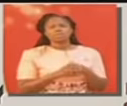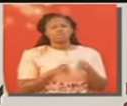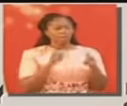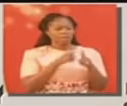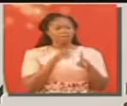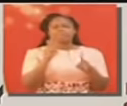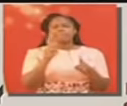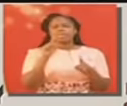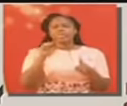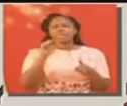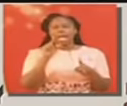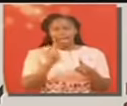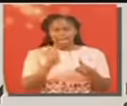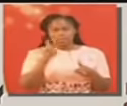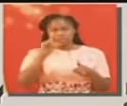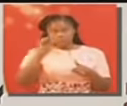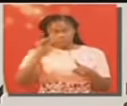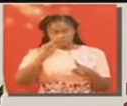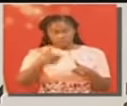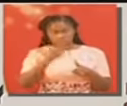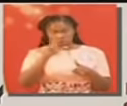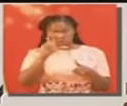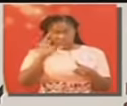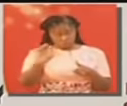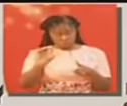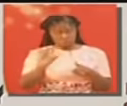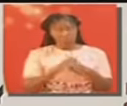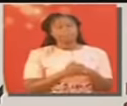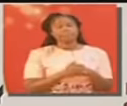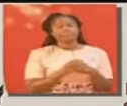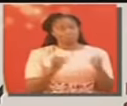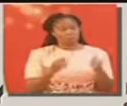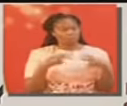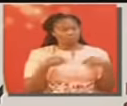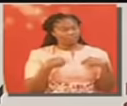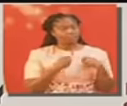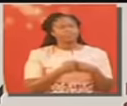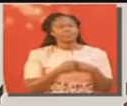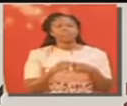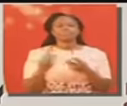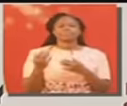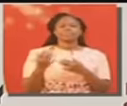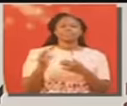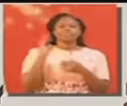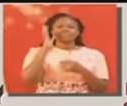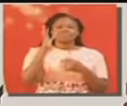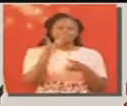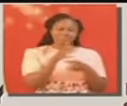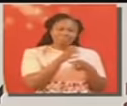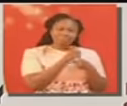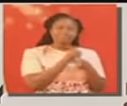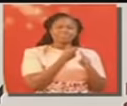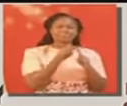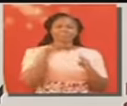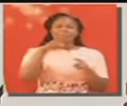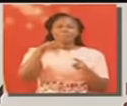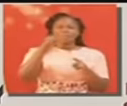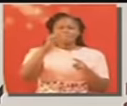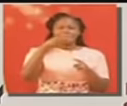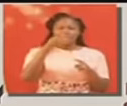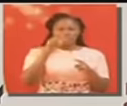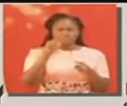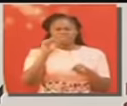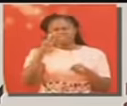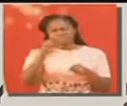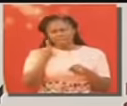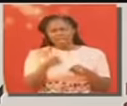20,200 in stock now, and we have an incoming shipment from PAHO of 10,000.